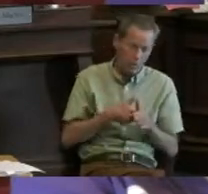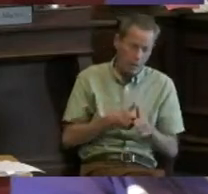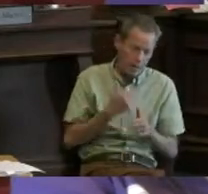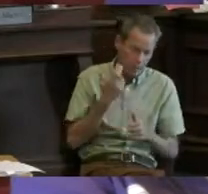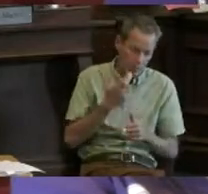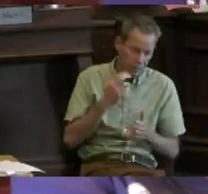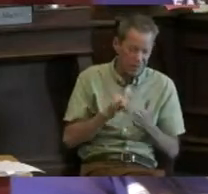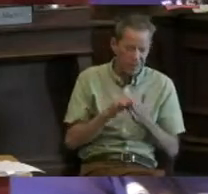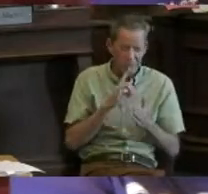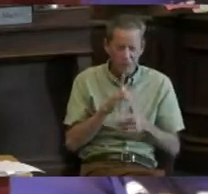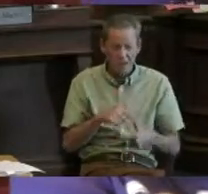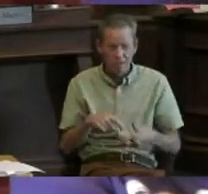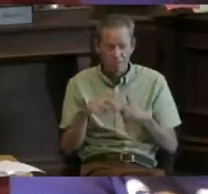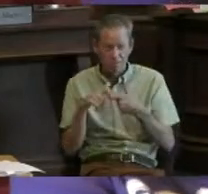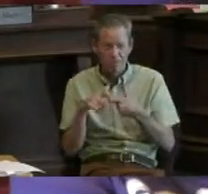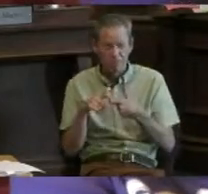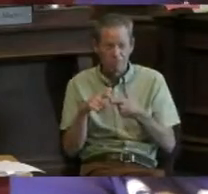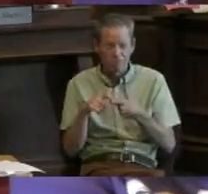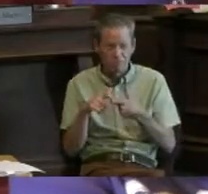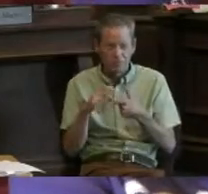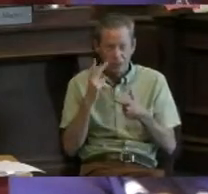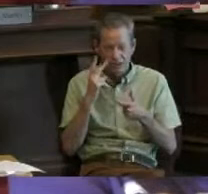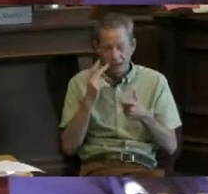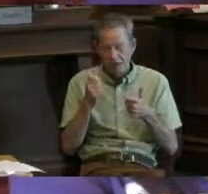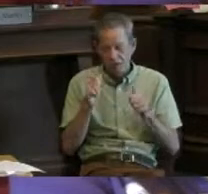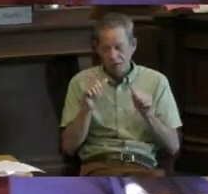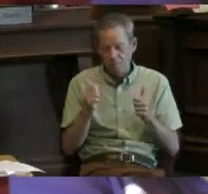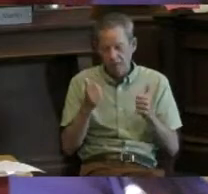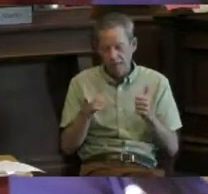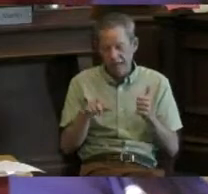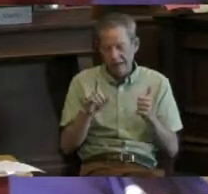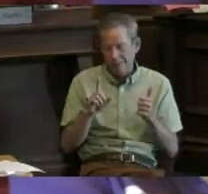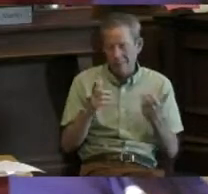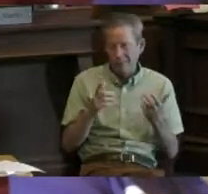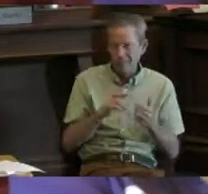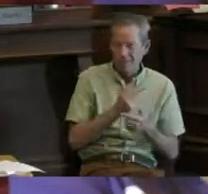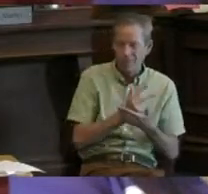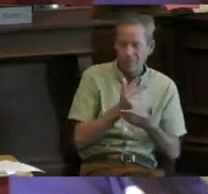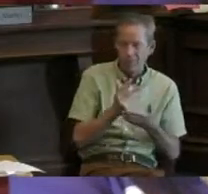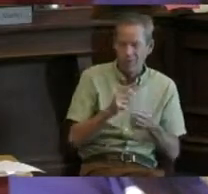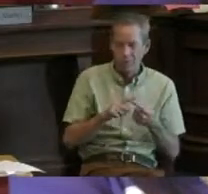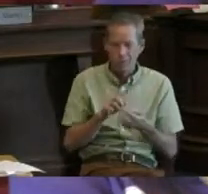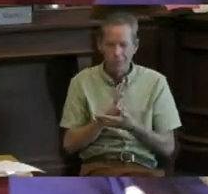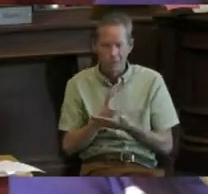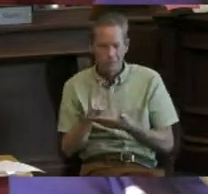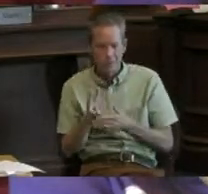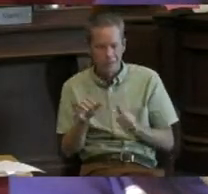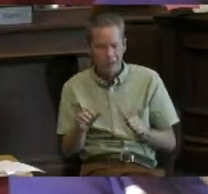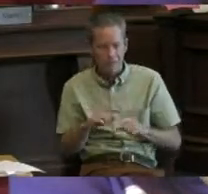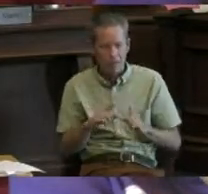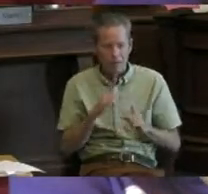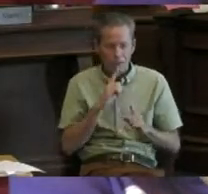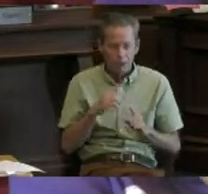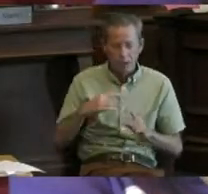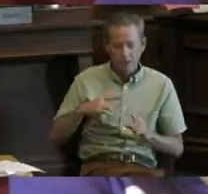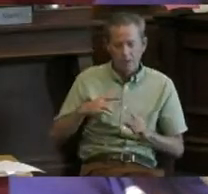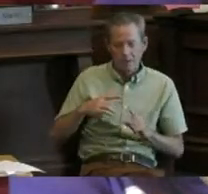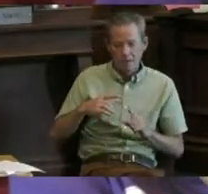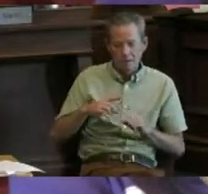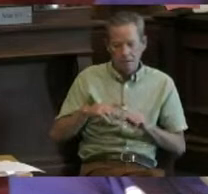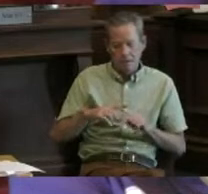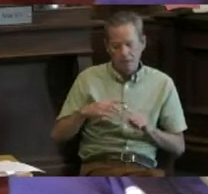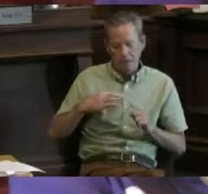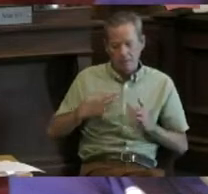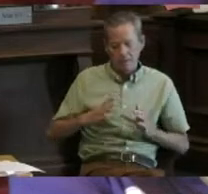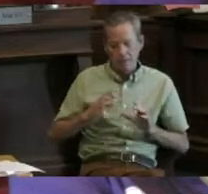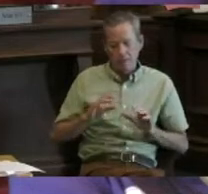holdup. You know, we see it could be anywhere from, you know, 3 weeks to 6 weeks, but it's really driven by the applicant's ability to provide